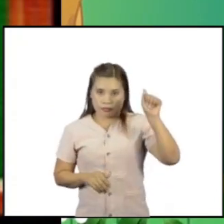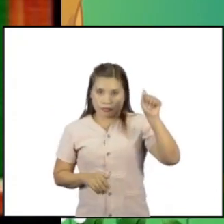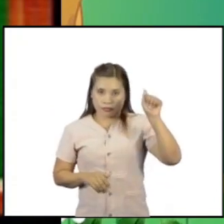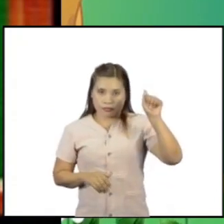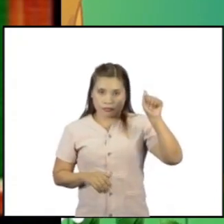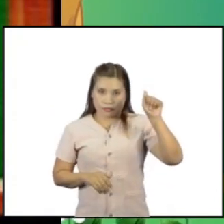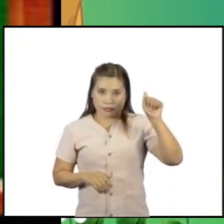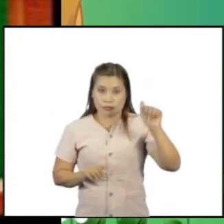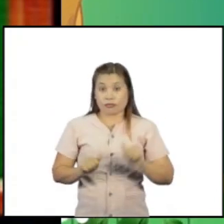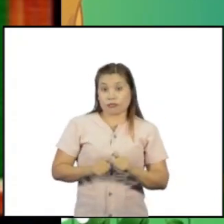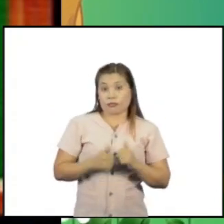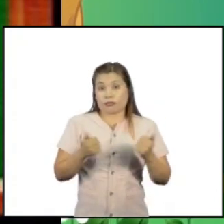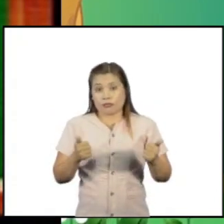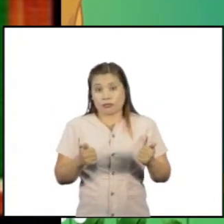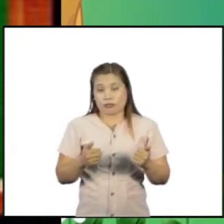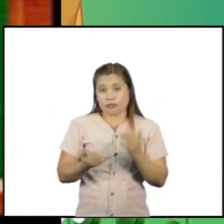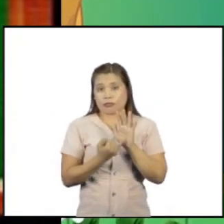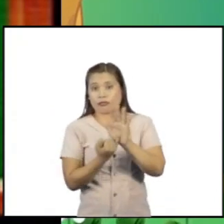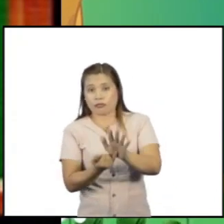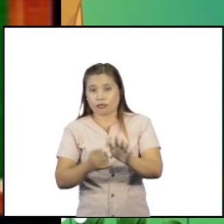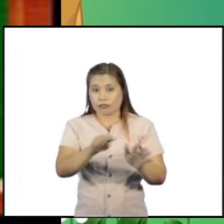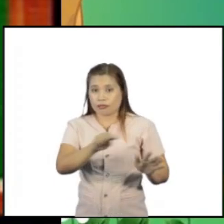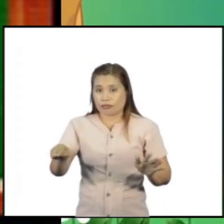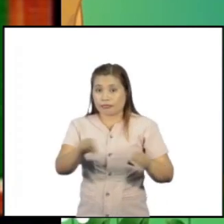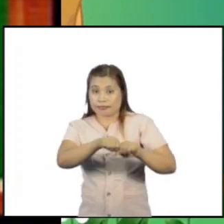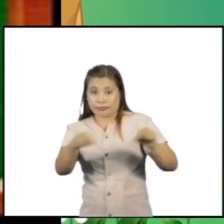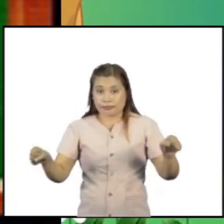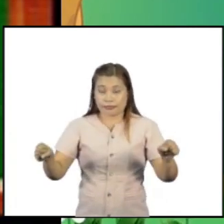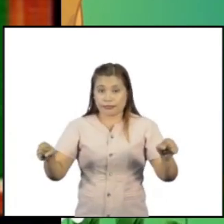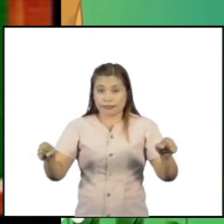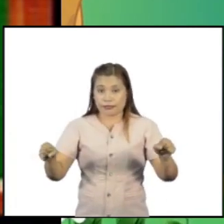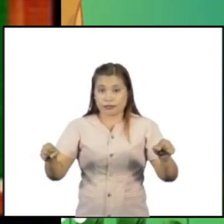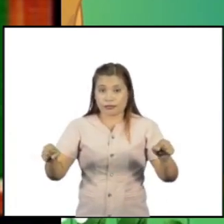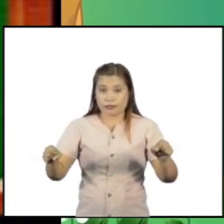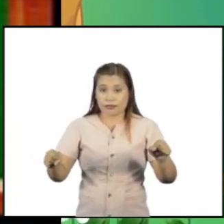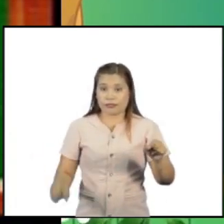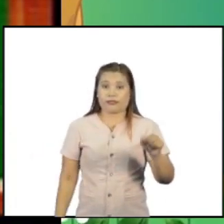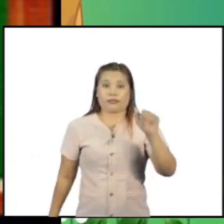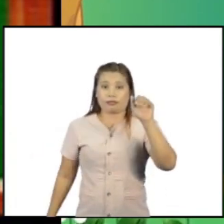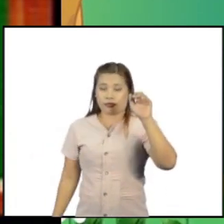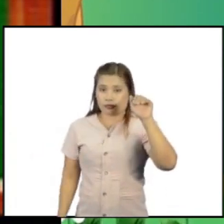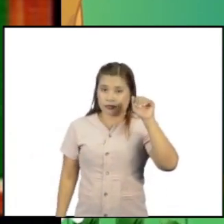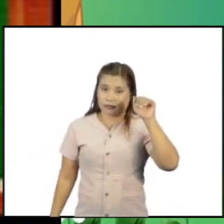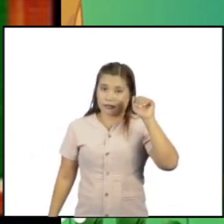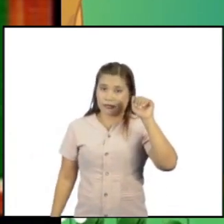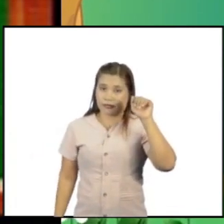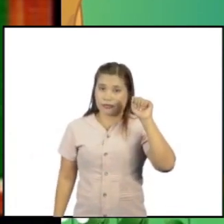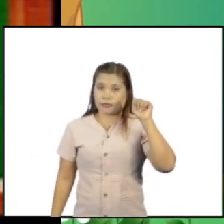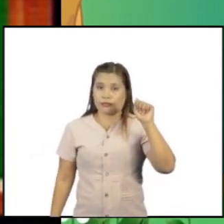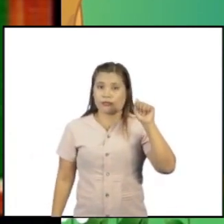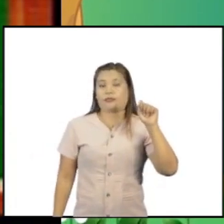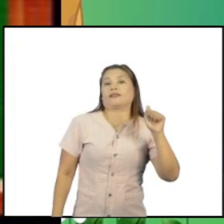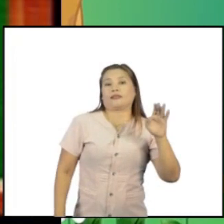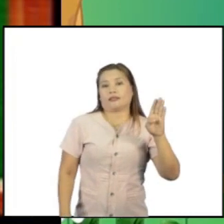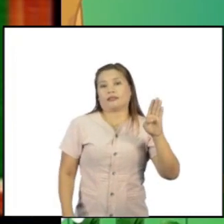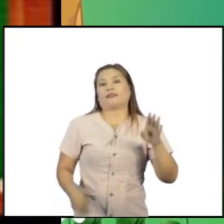A. How will you identify the nouns in a sentence? Letter B. What are